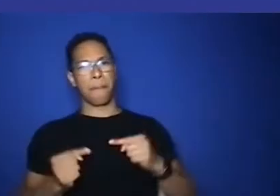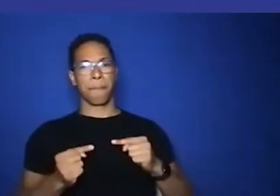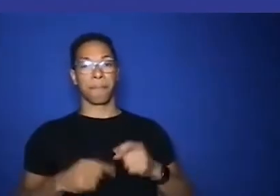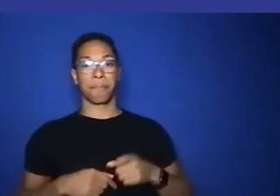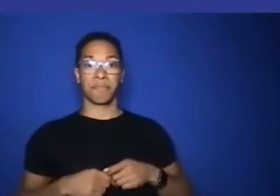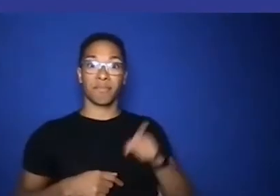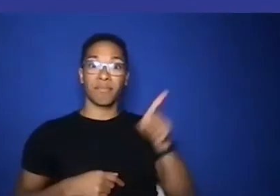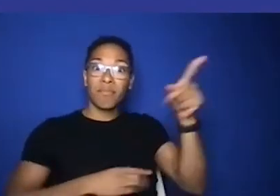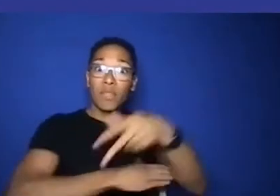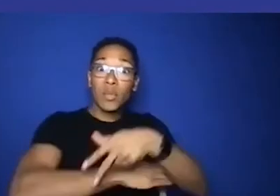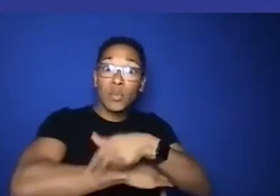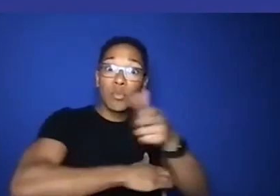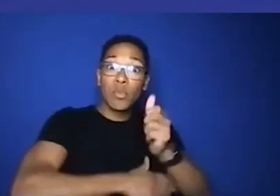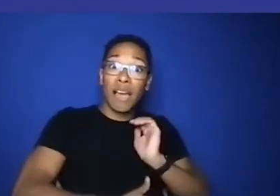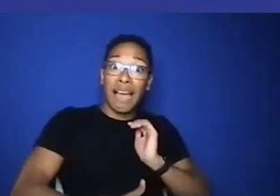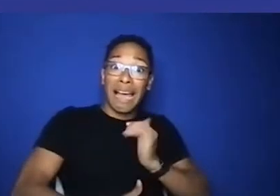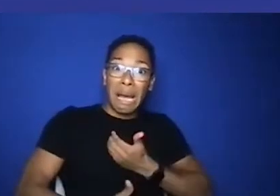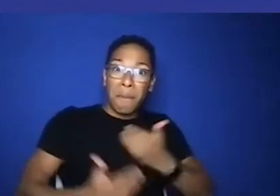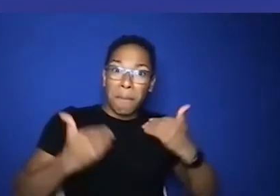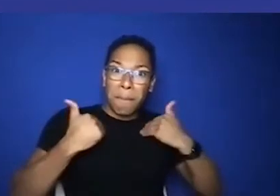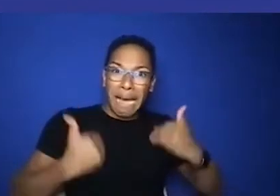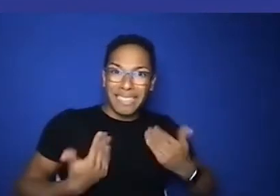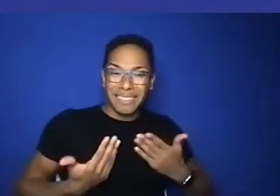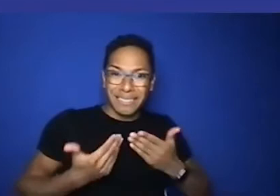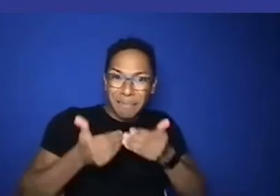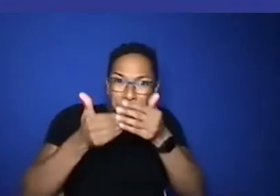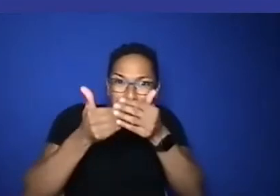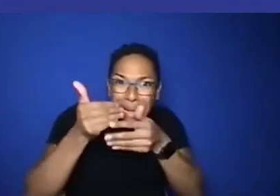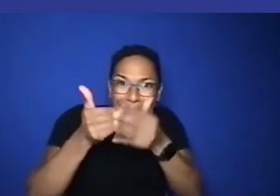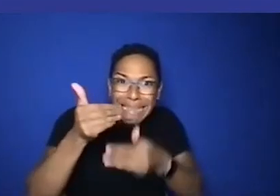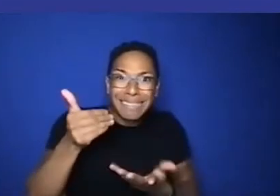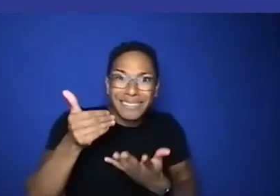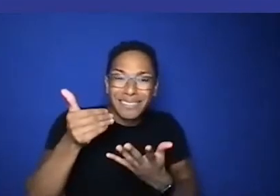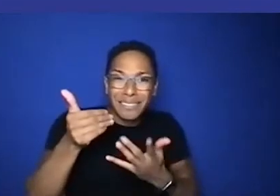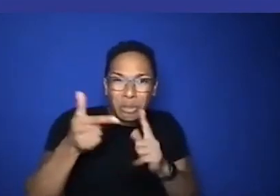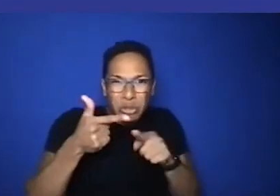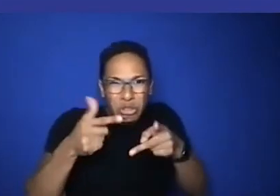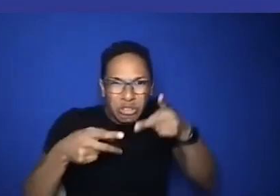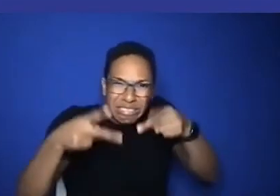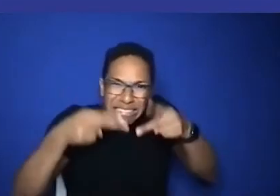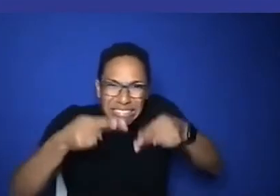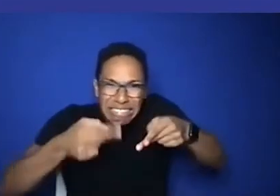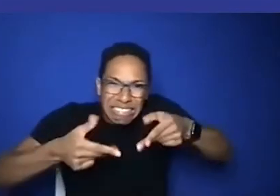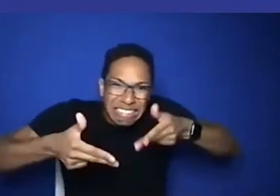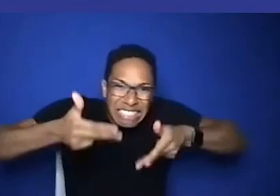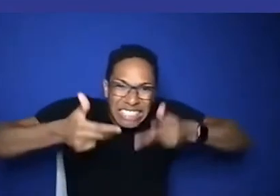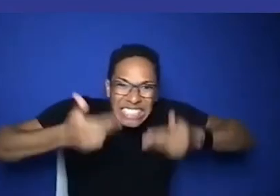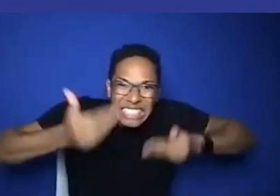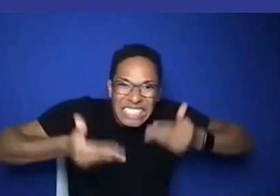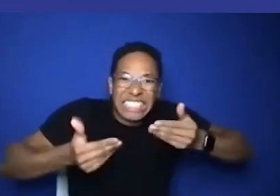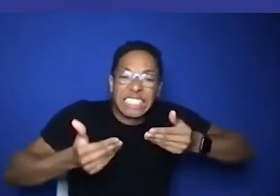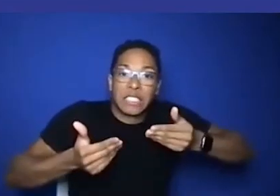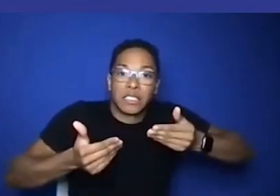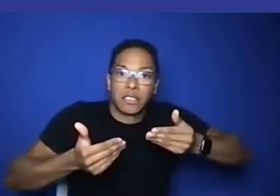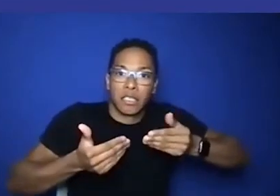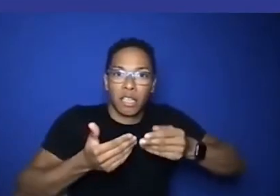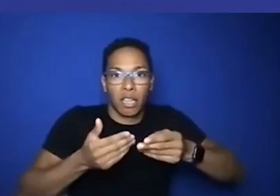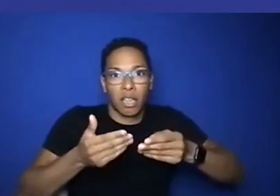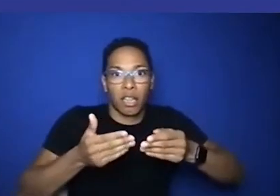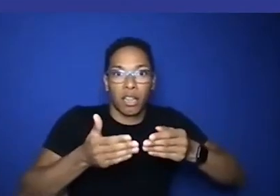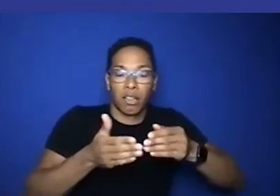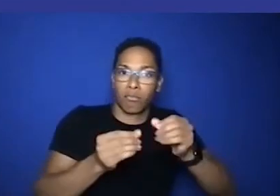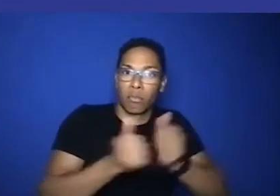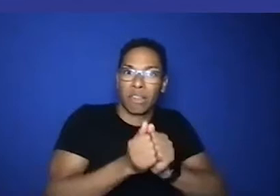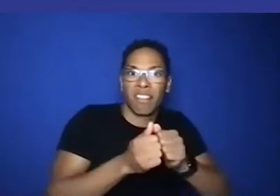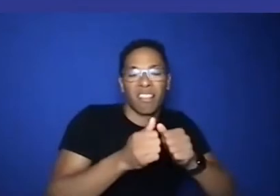even our bodies, and to break them down into small sample sizes and codify them and classify them with these